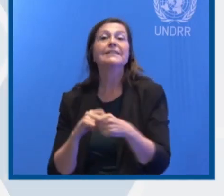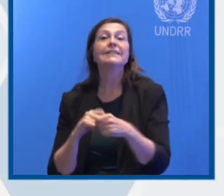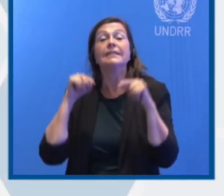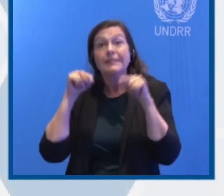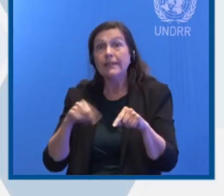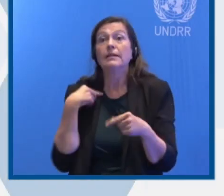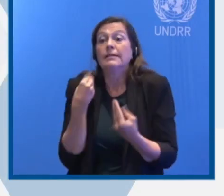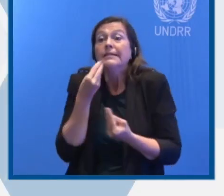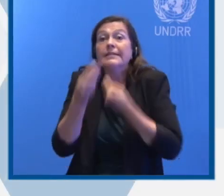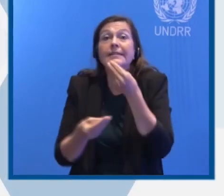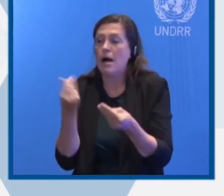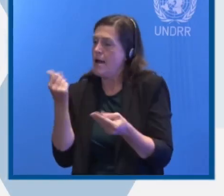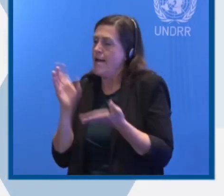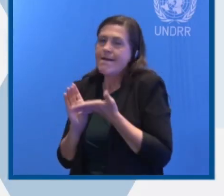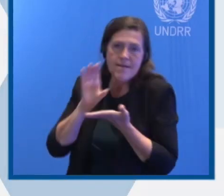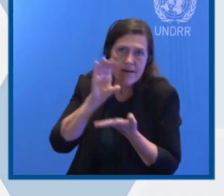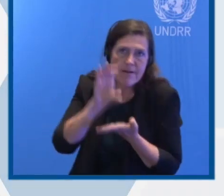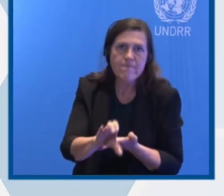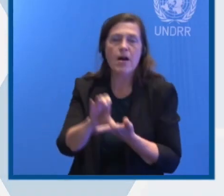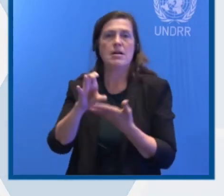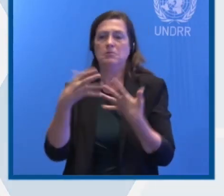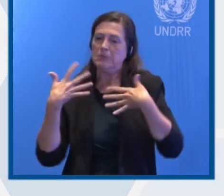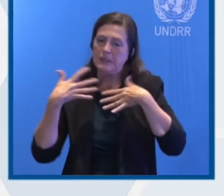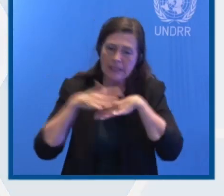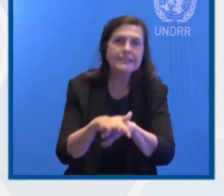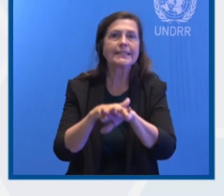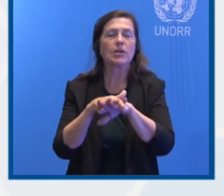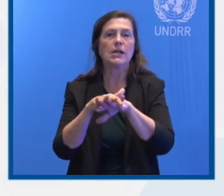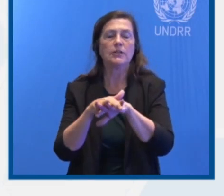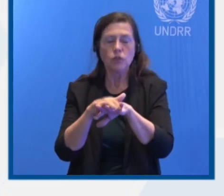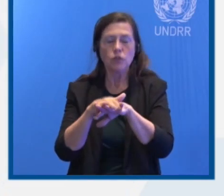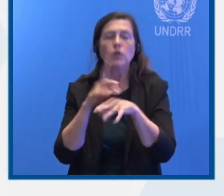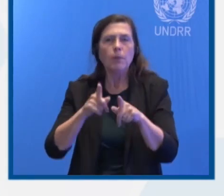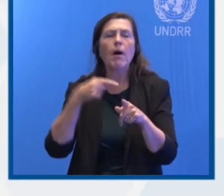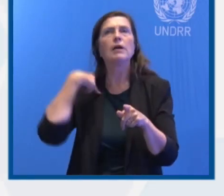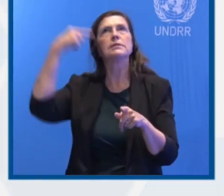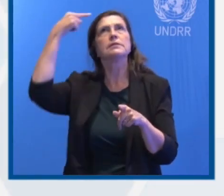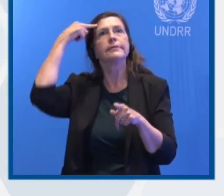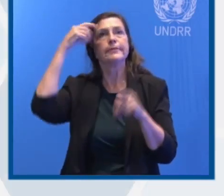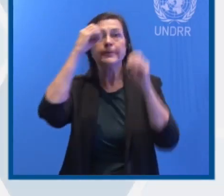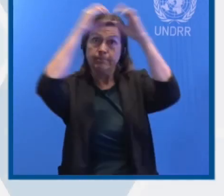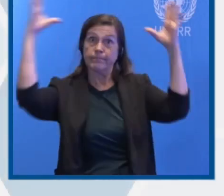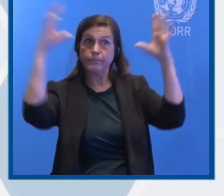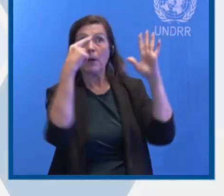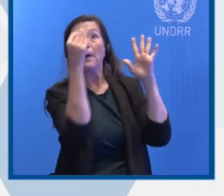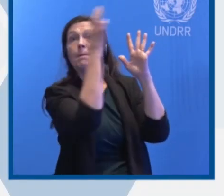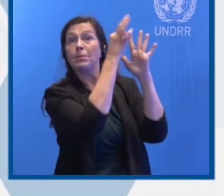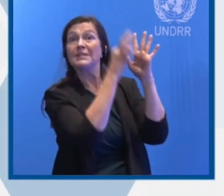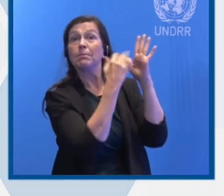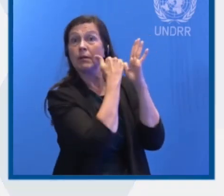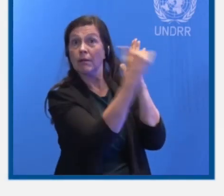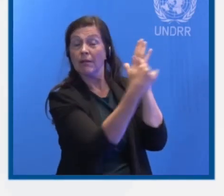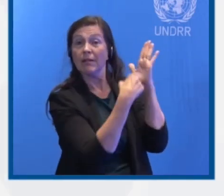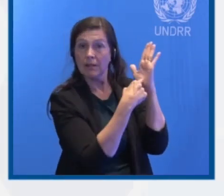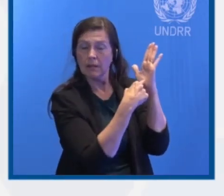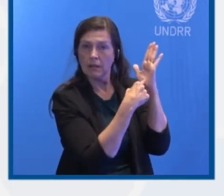we talk about investment, when we talk about integration, we need to make sure that these principles and other tools that we are developing are integrated